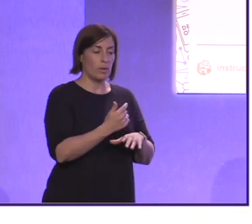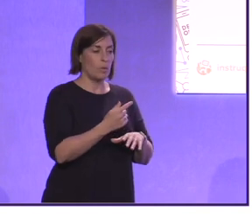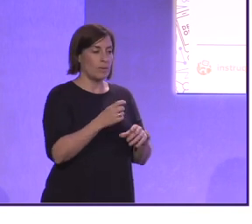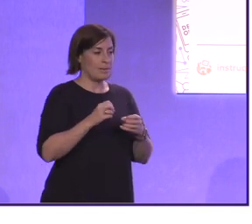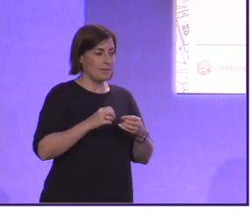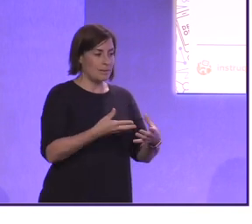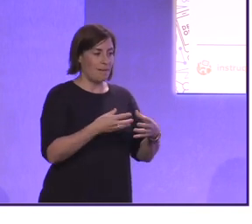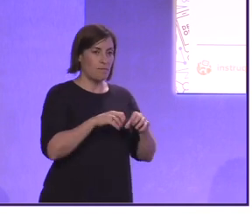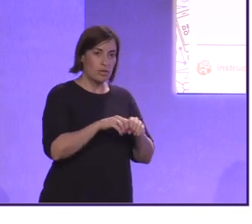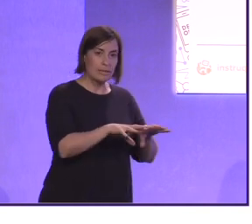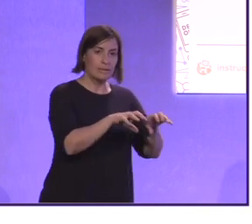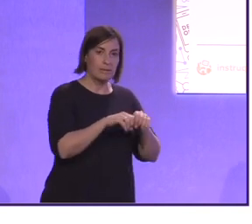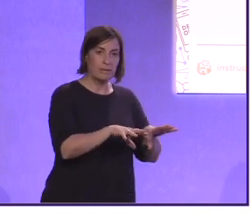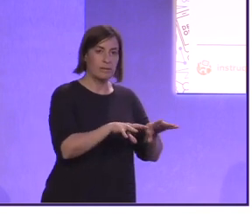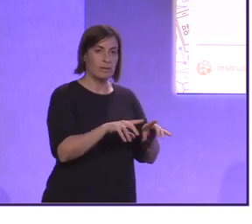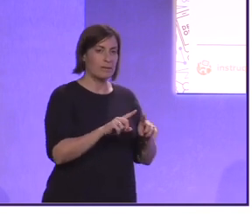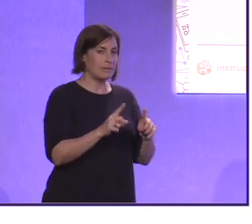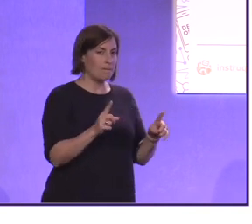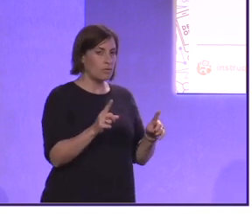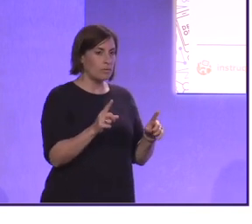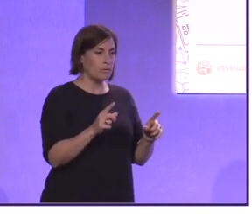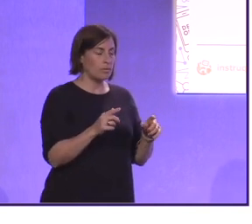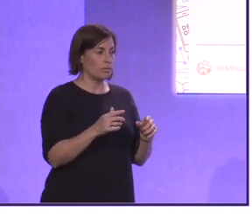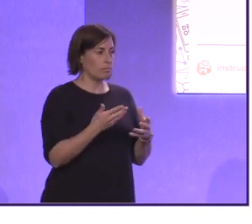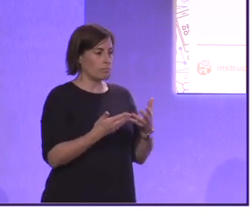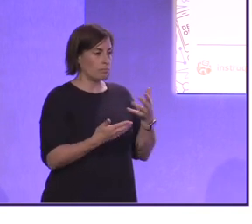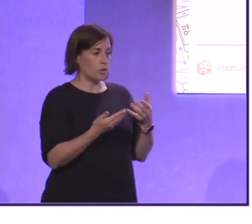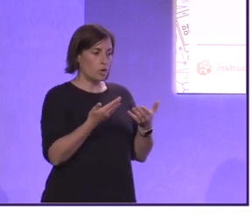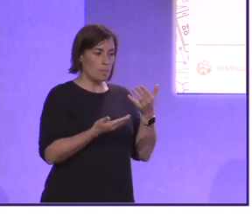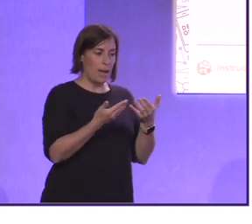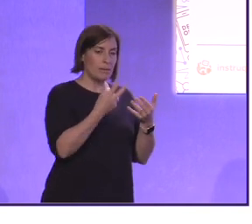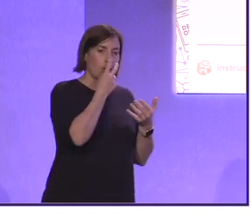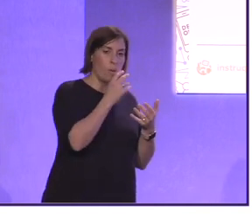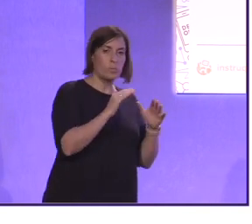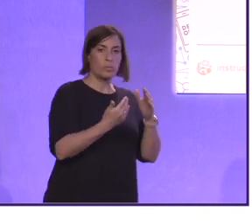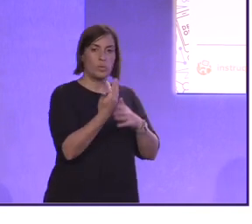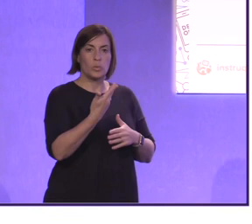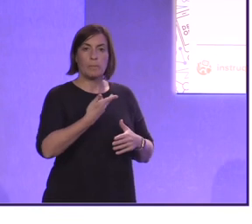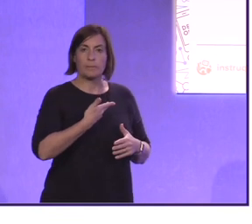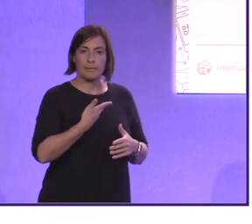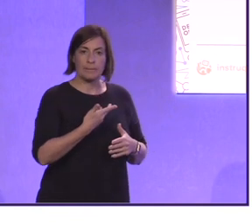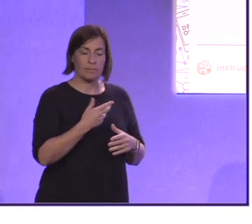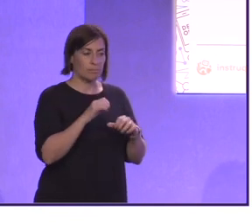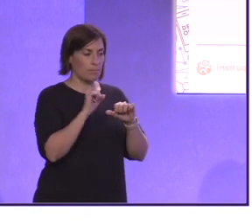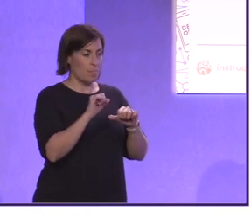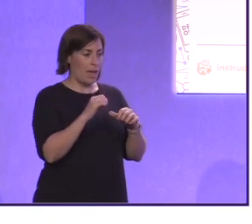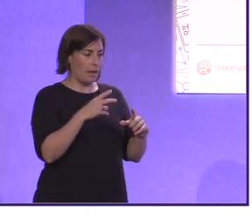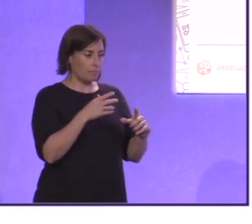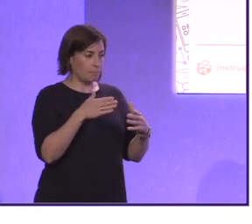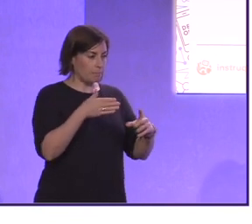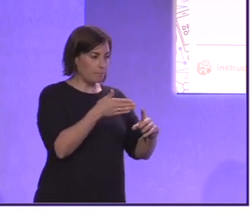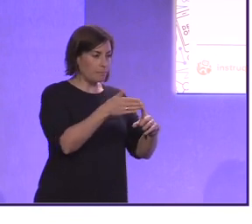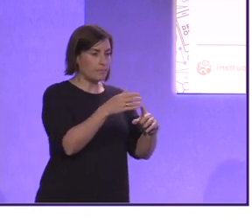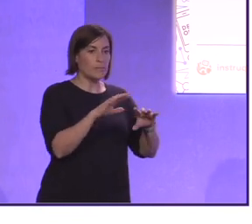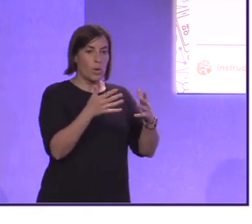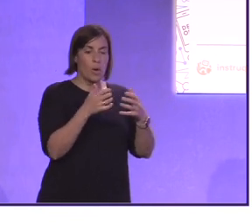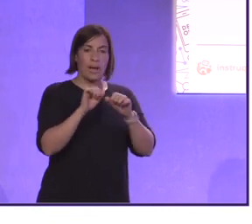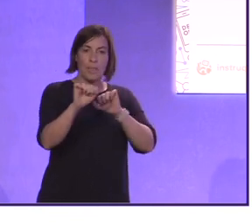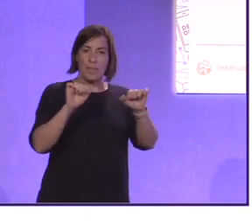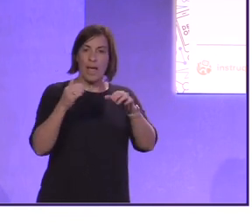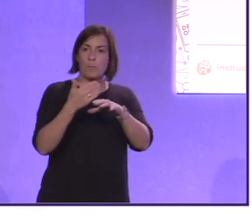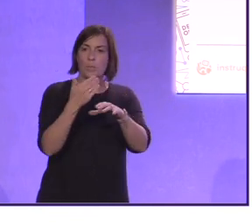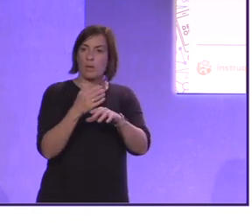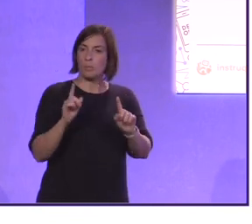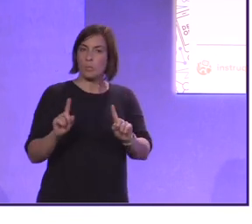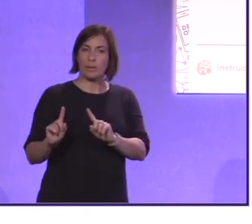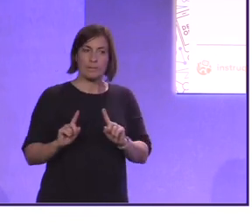something very concrete, they don't need all the same things. They need very different things depending on where they are in their journey, what they want to achieve, what industry they are in. Mm-hmm. So